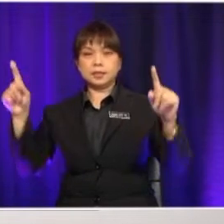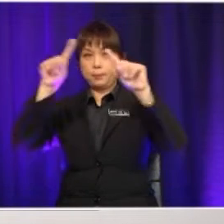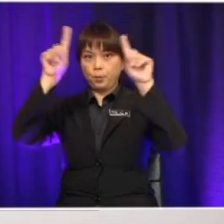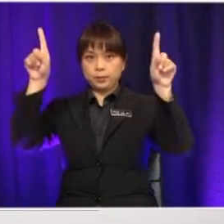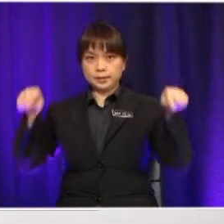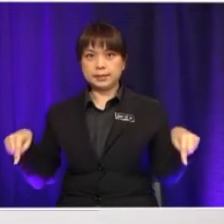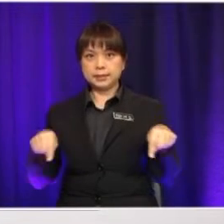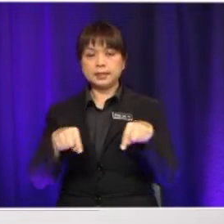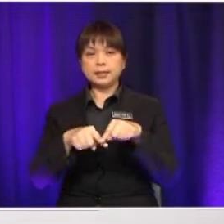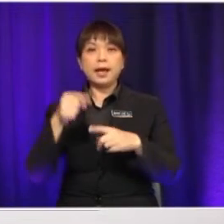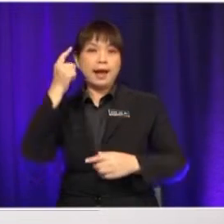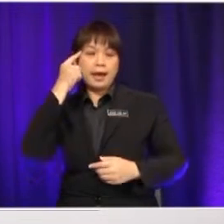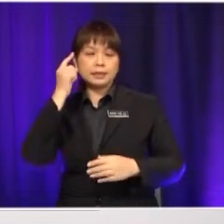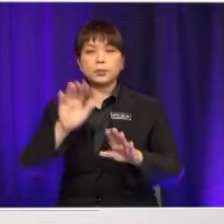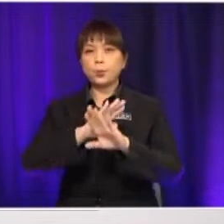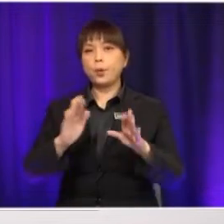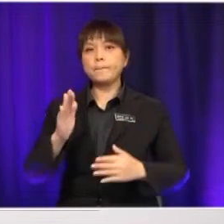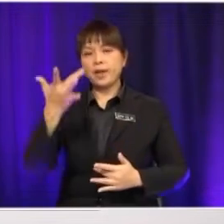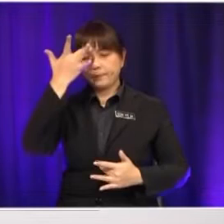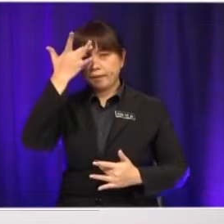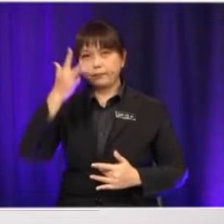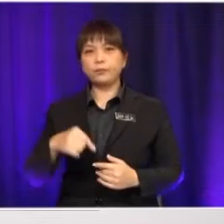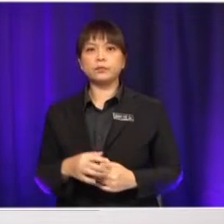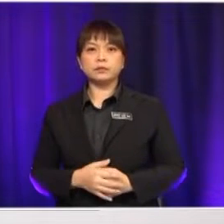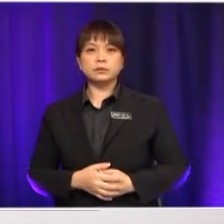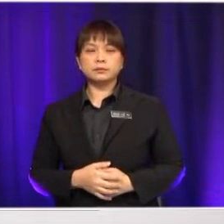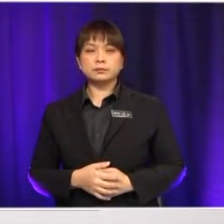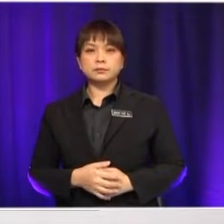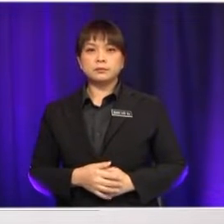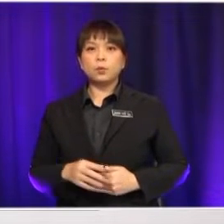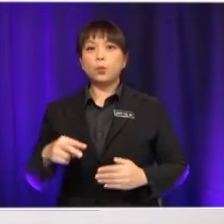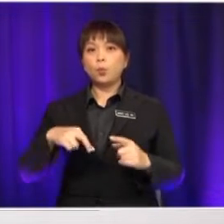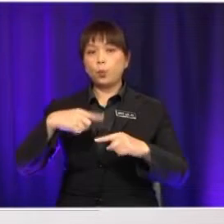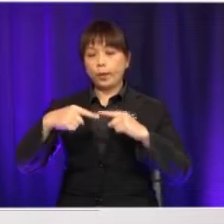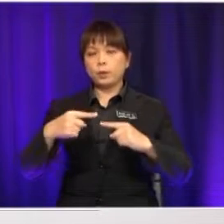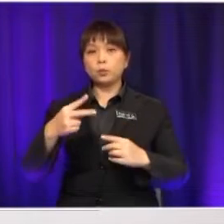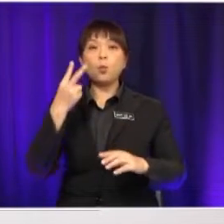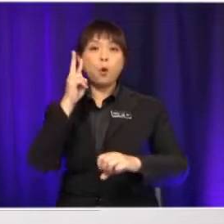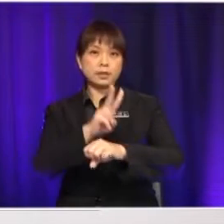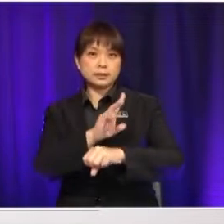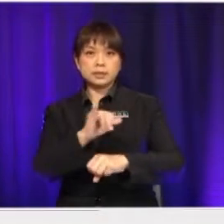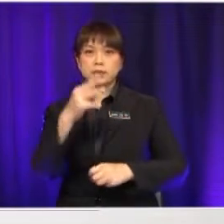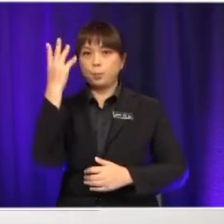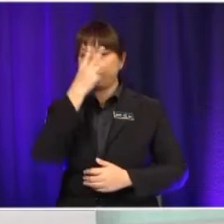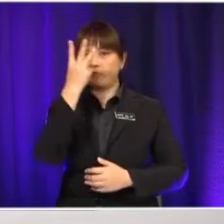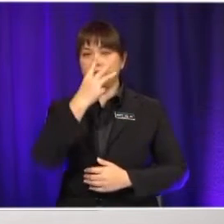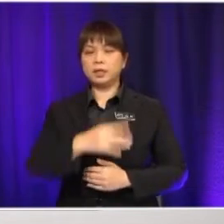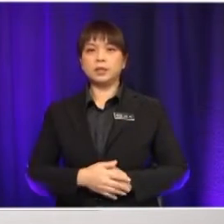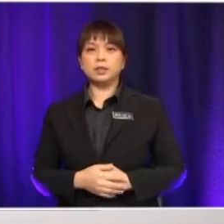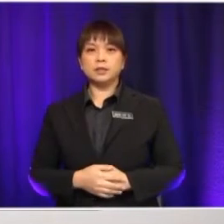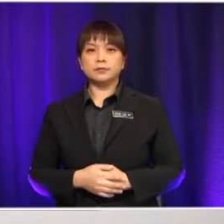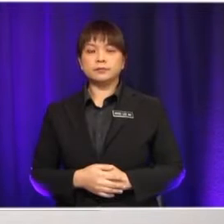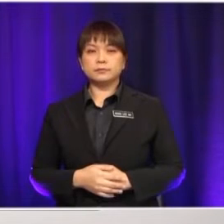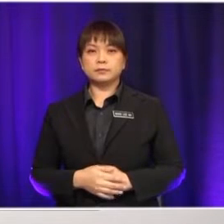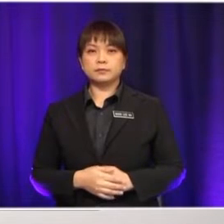eyes won't be painful when watching movie and playing video games. Furthermore, having a desktop computer is also